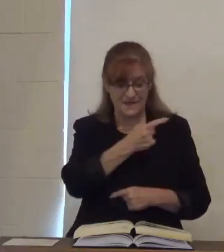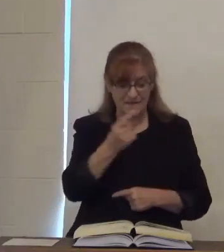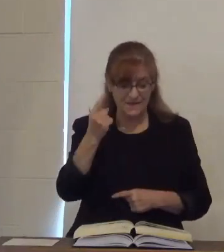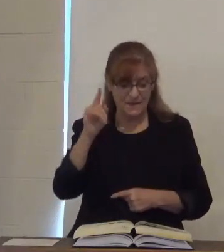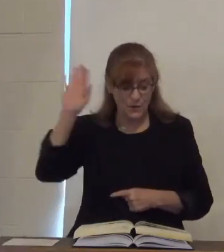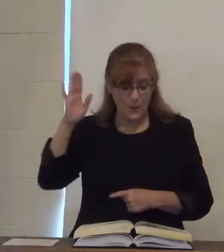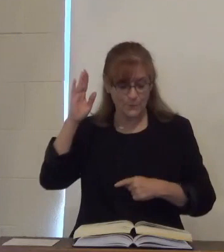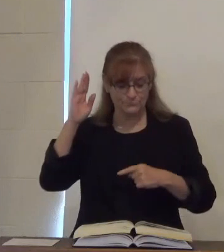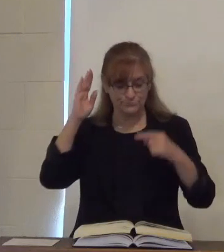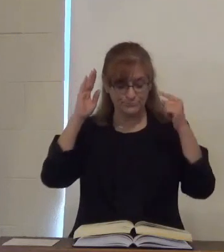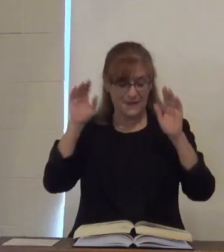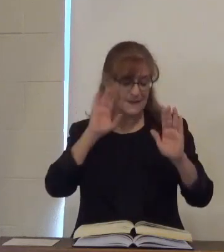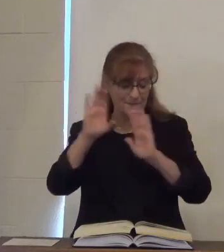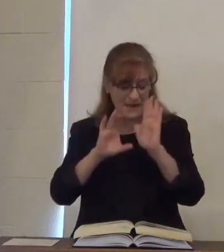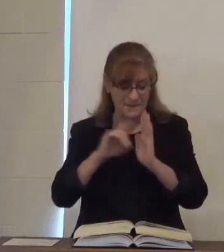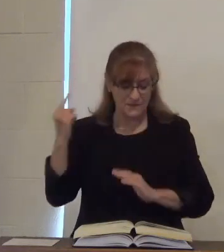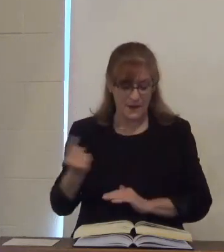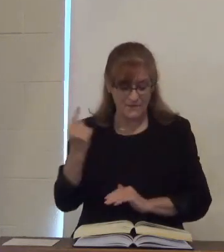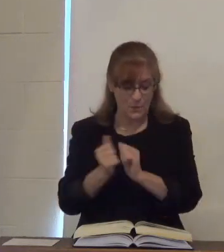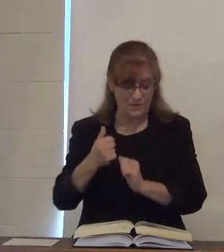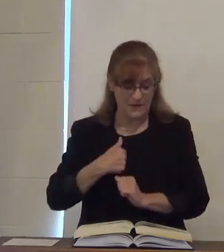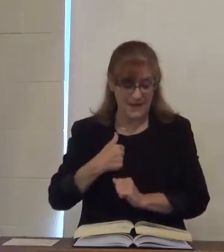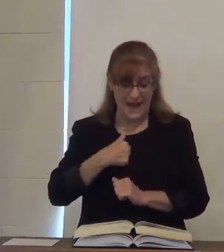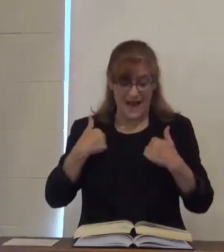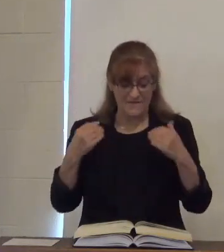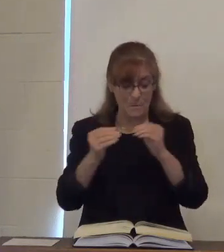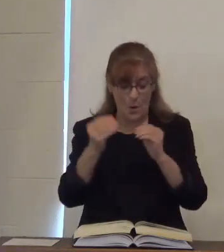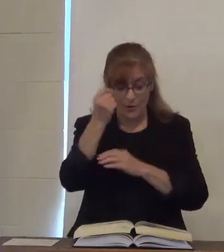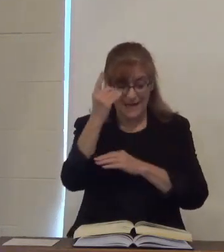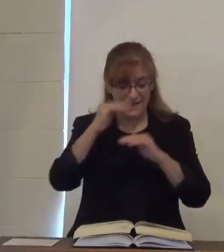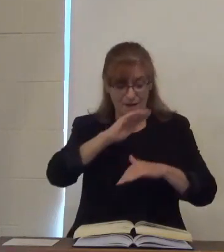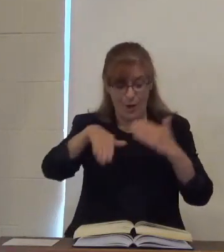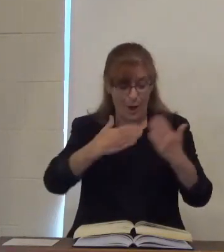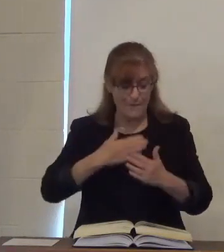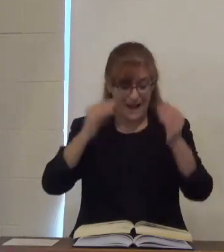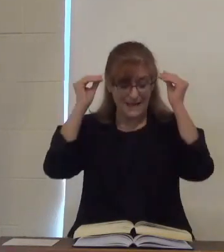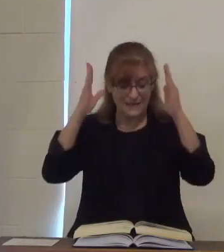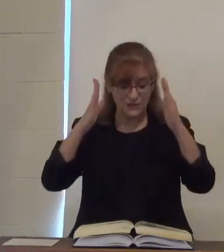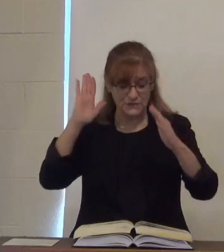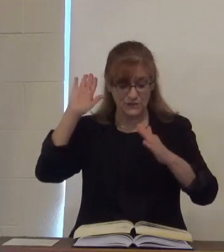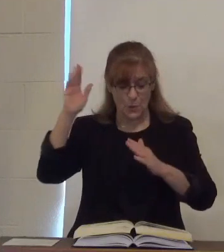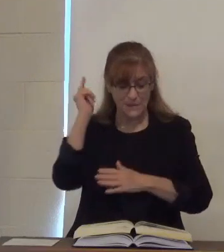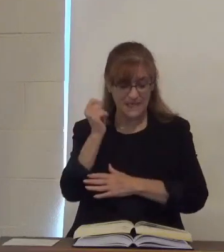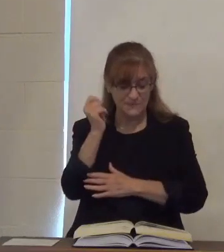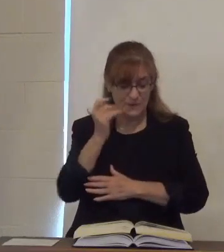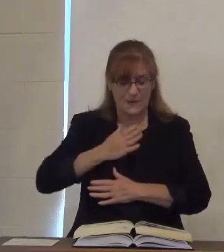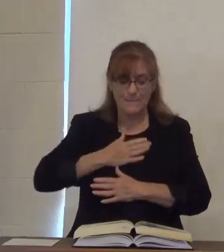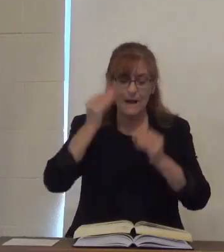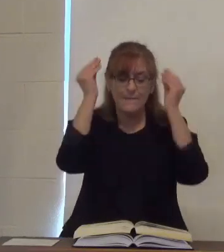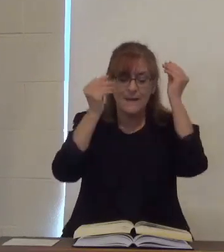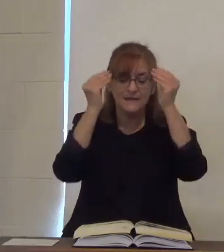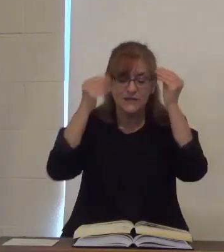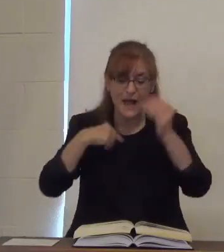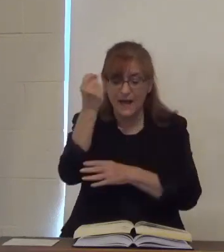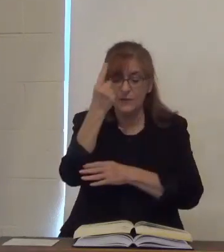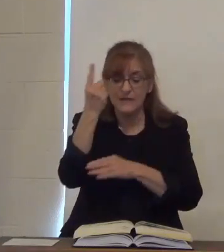me. I have more understanding than all my teachers, for thy testimonies are my meditation. I